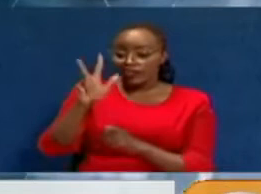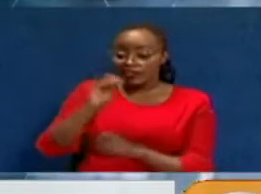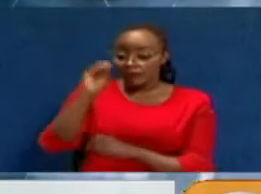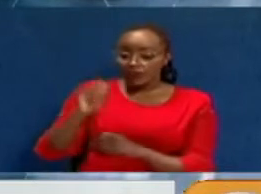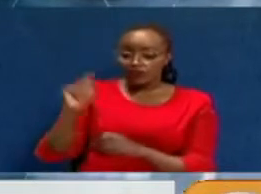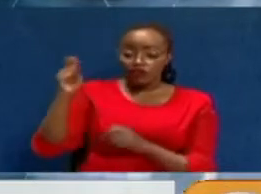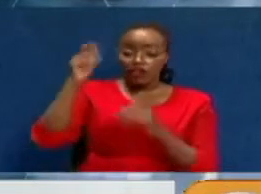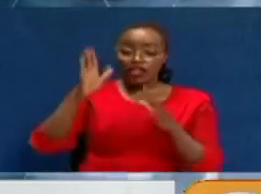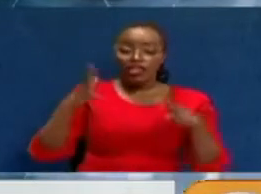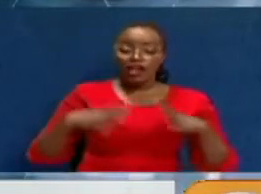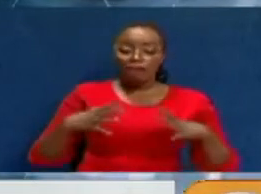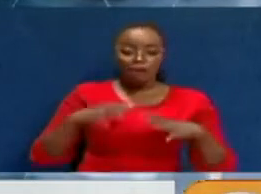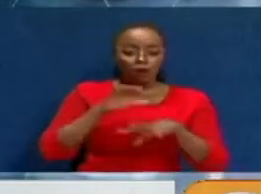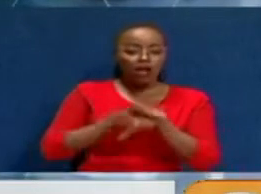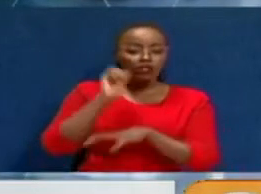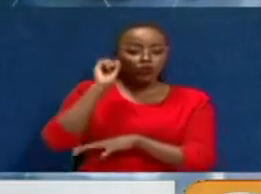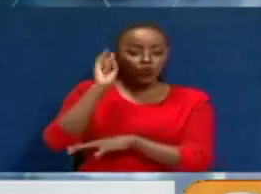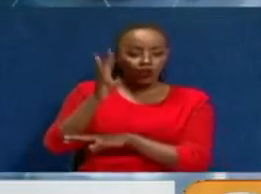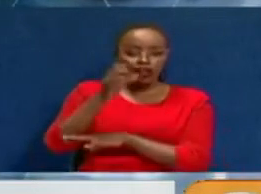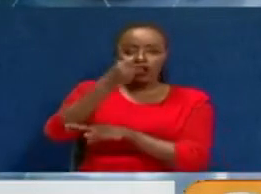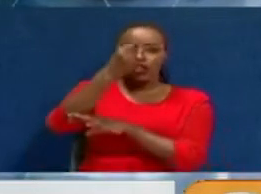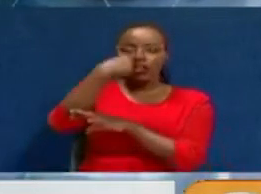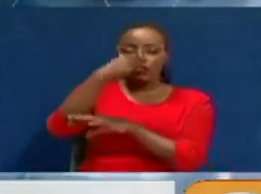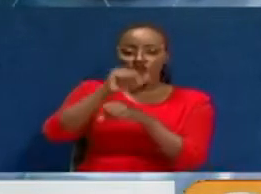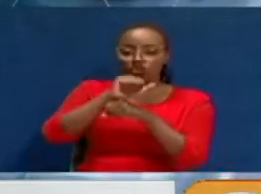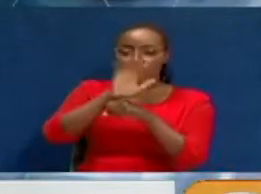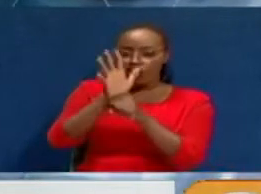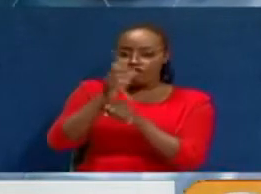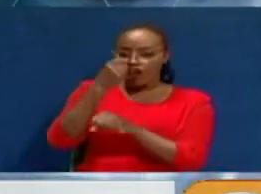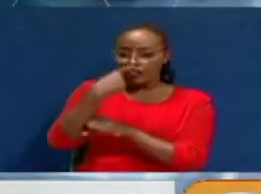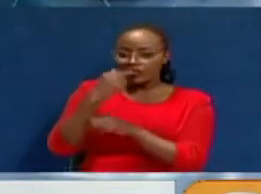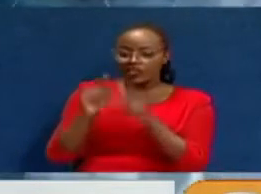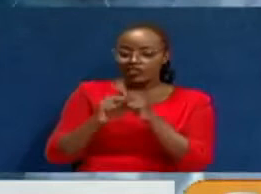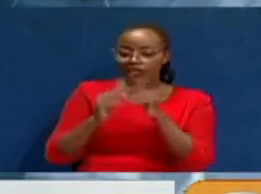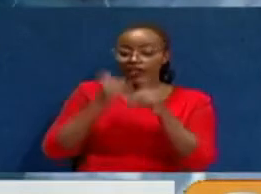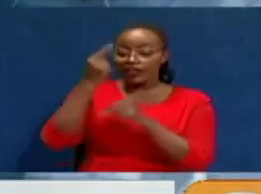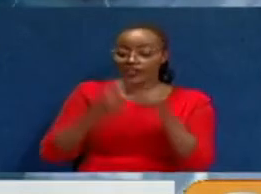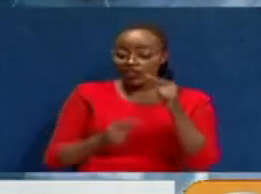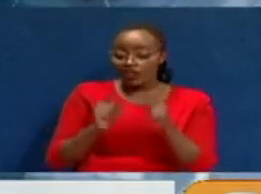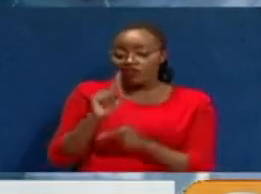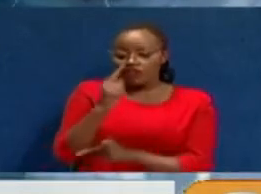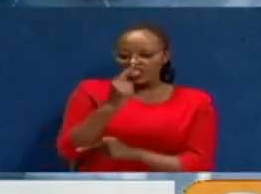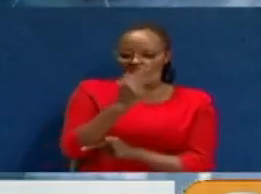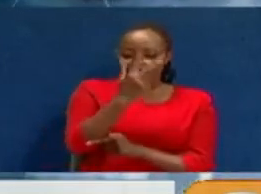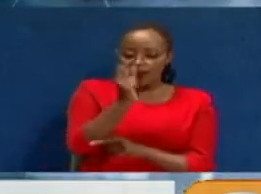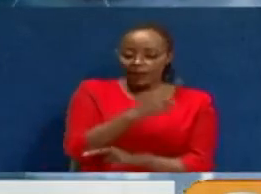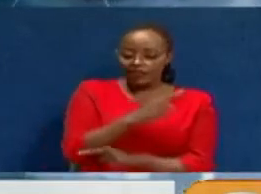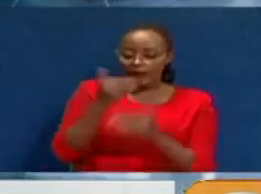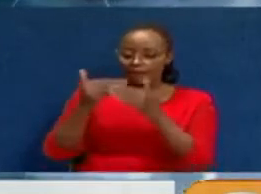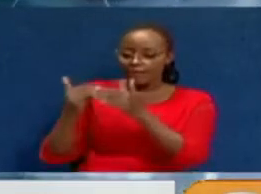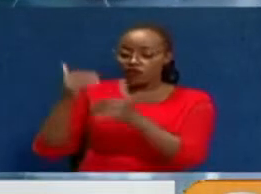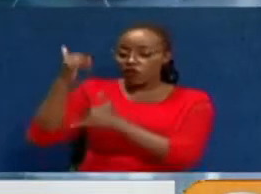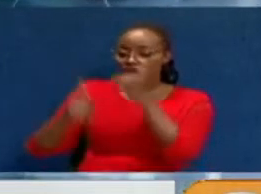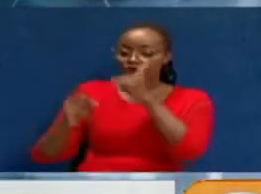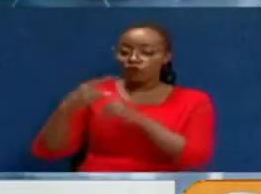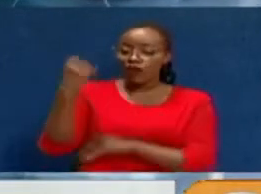30% of the Kenyan population will receive the COVID-19 jab at the beginning of next year, the first quarter of the year, well before the end